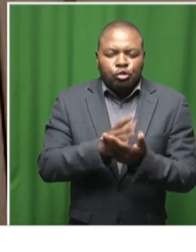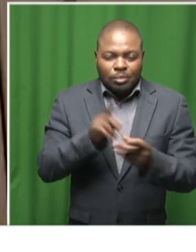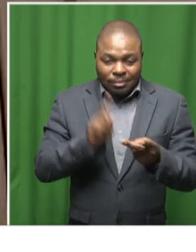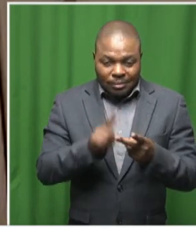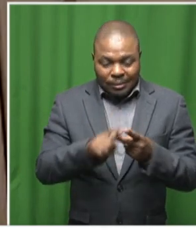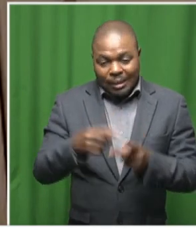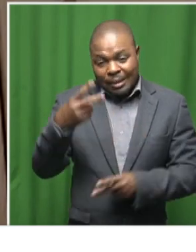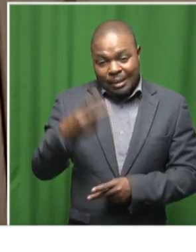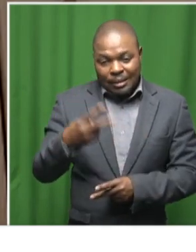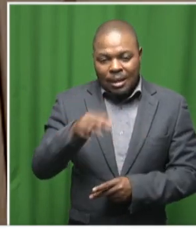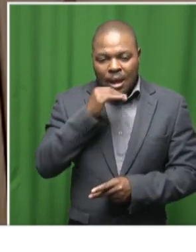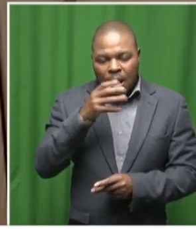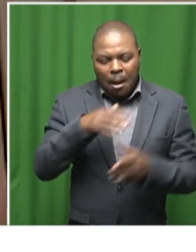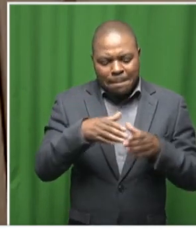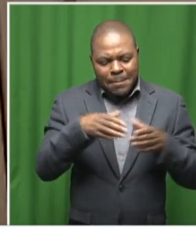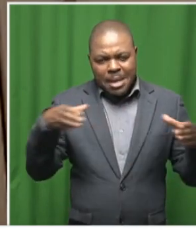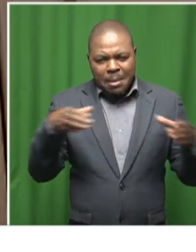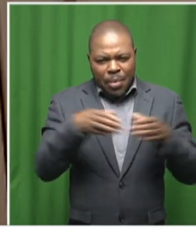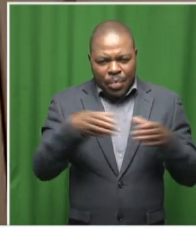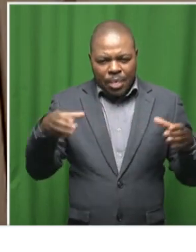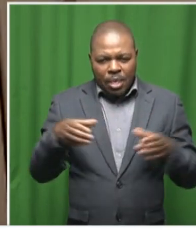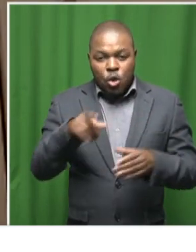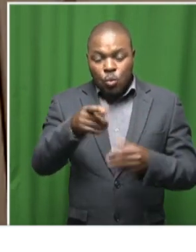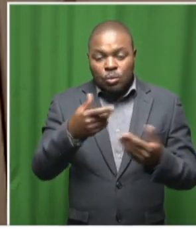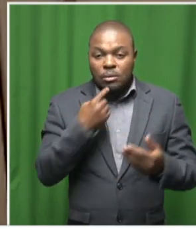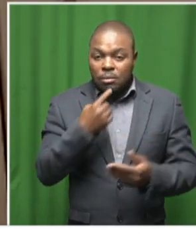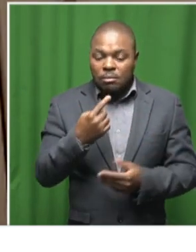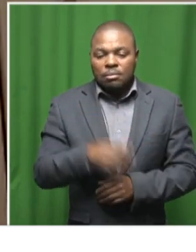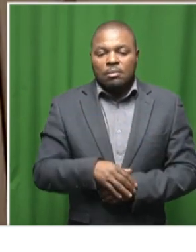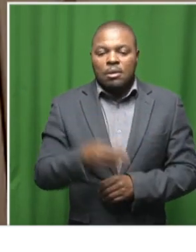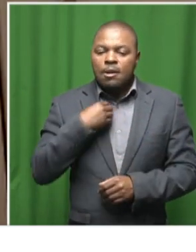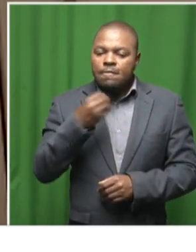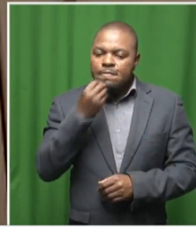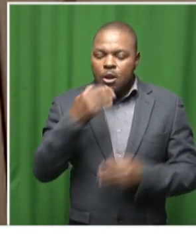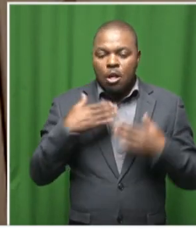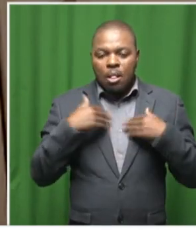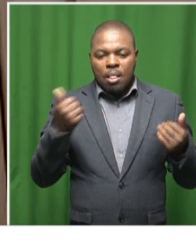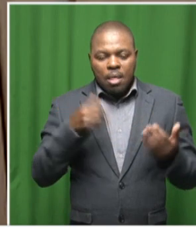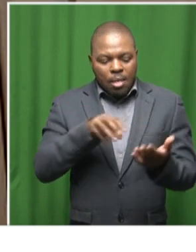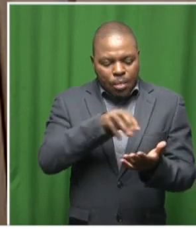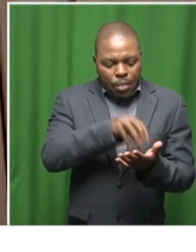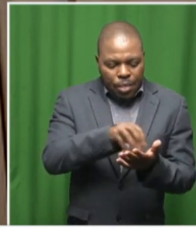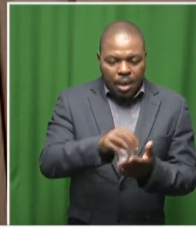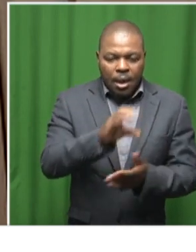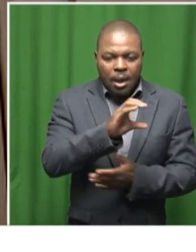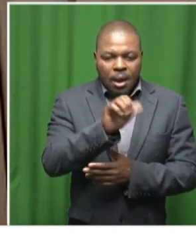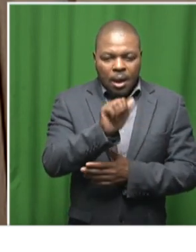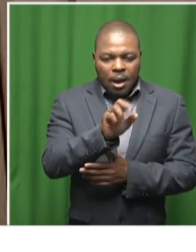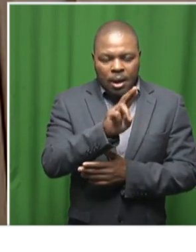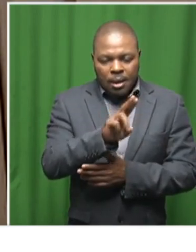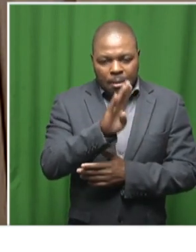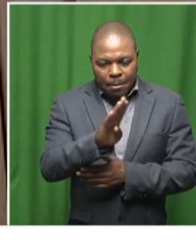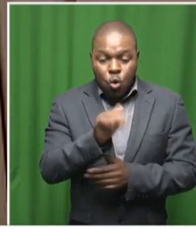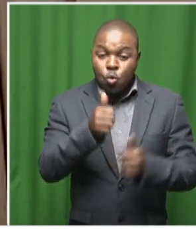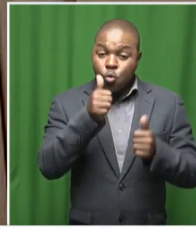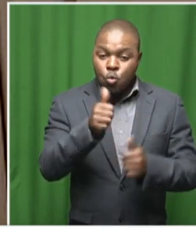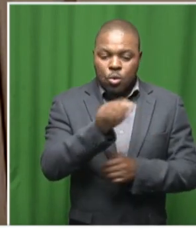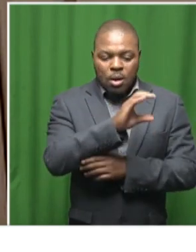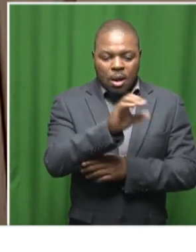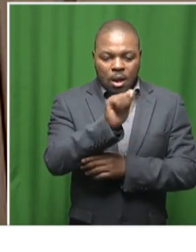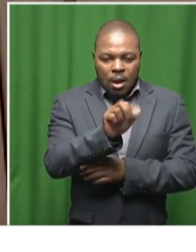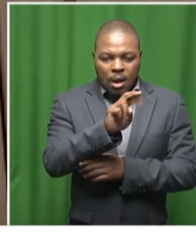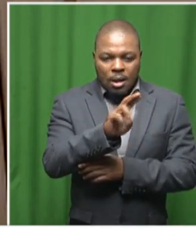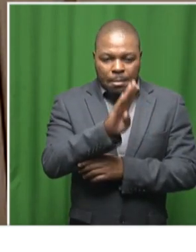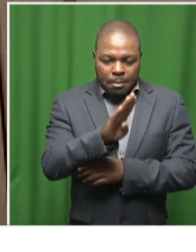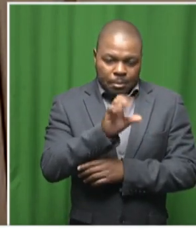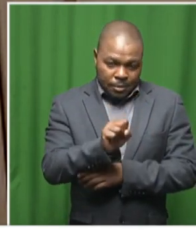of it is the portion size. So when you're saying you're eating healthy, make sure that your plate has your carbs, the good carbs, the healthy carbs,